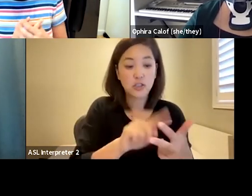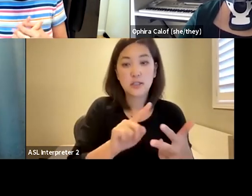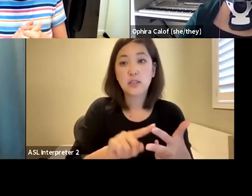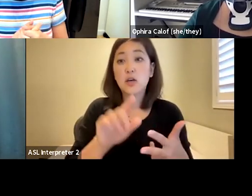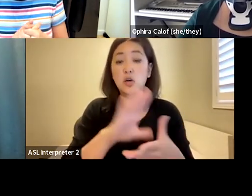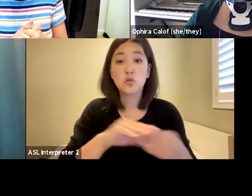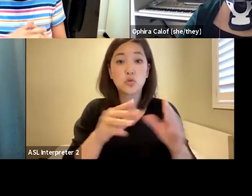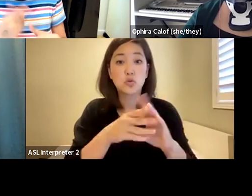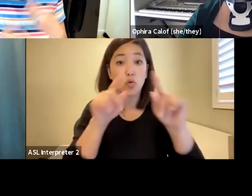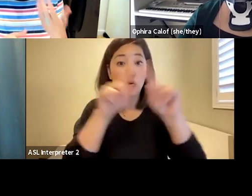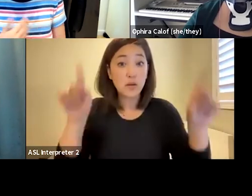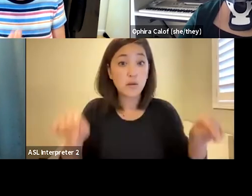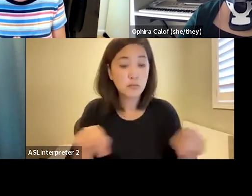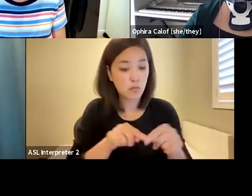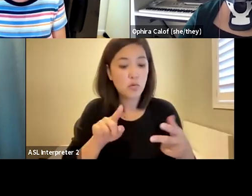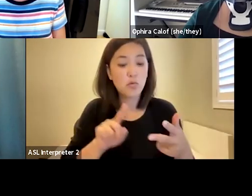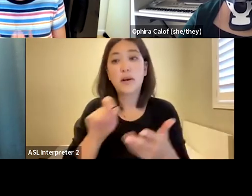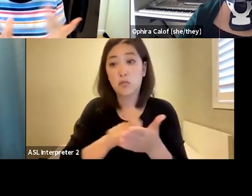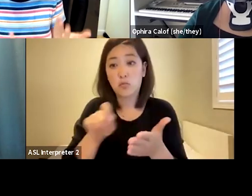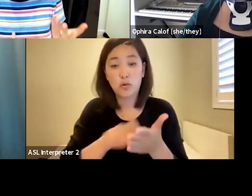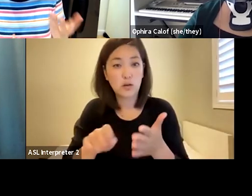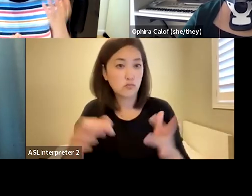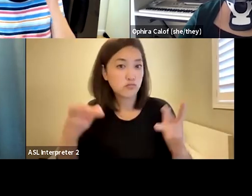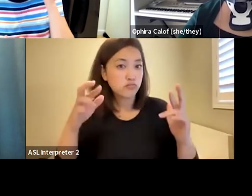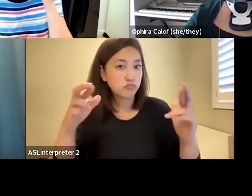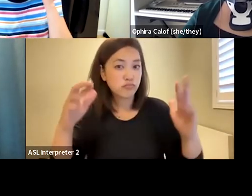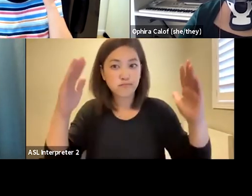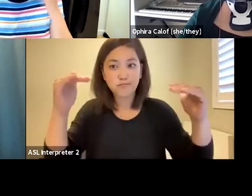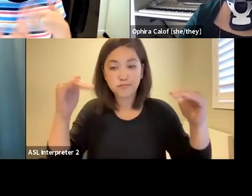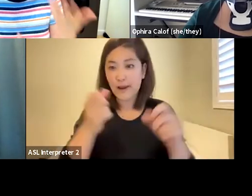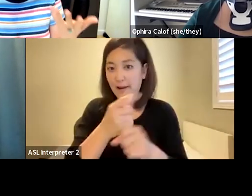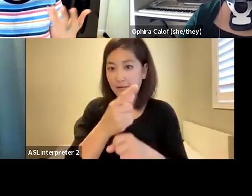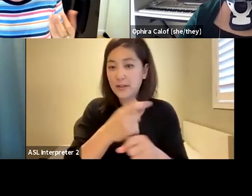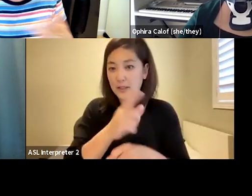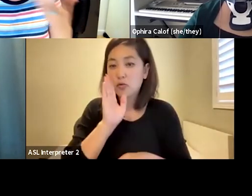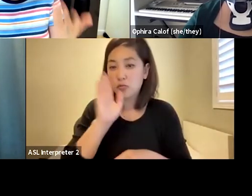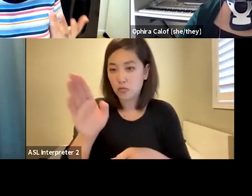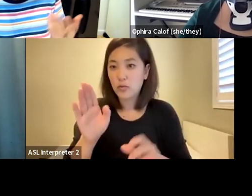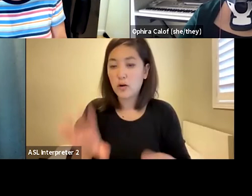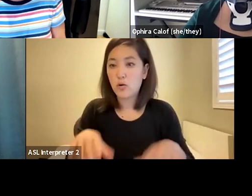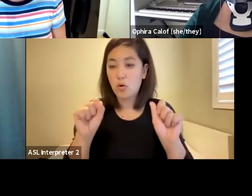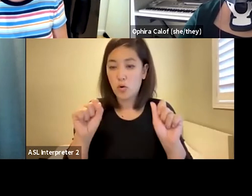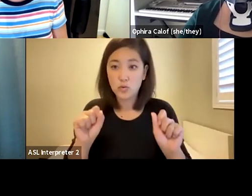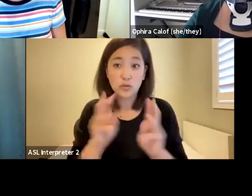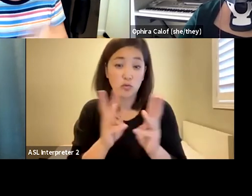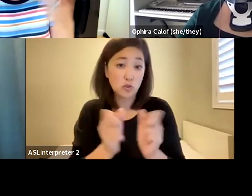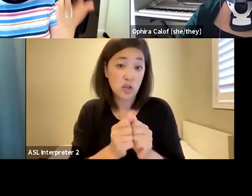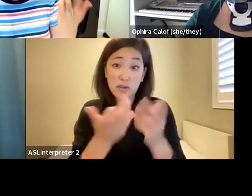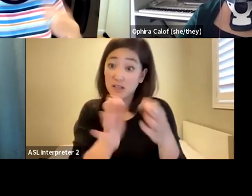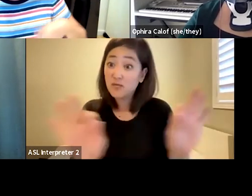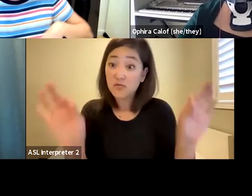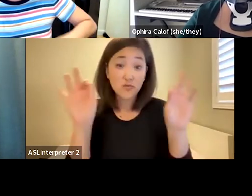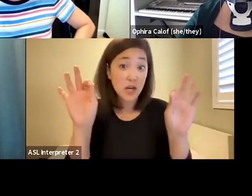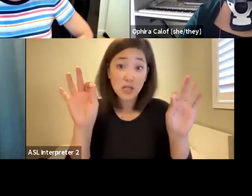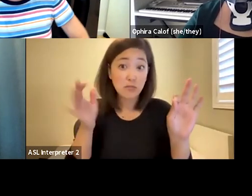writing. And we hope to make it an annual event. So for those of you who are looking to attend something like that, it's free. You can